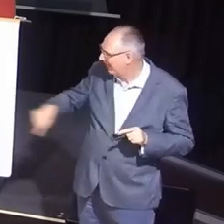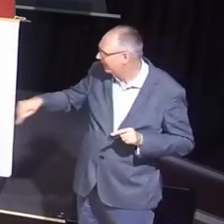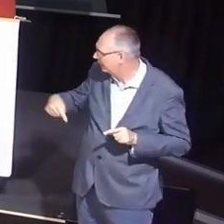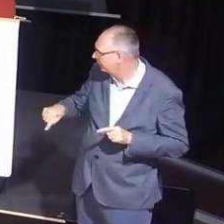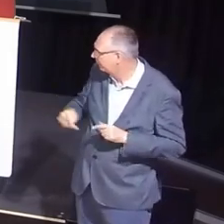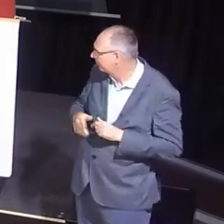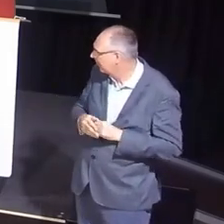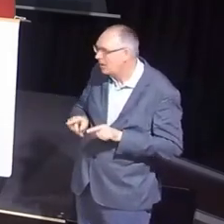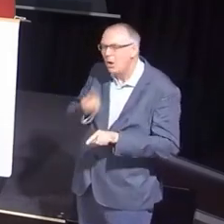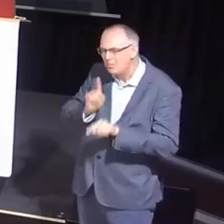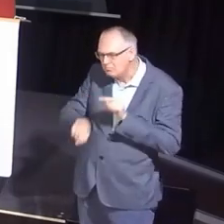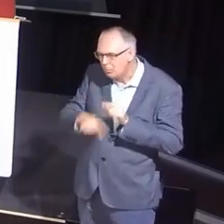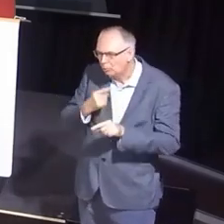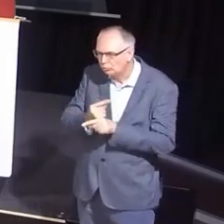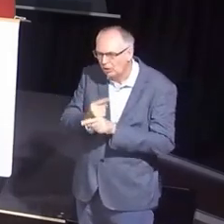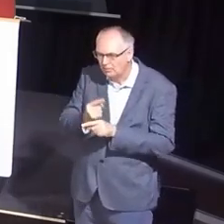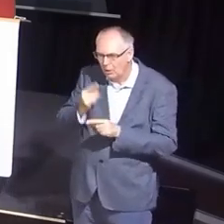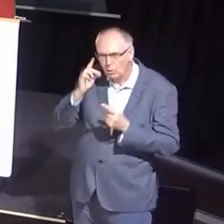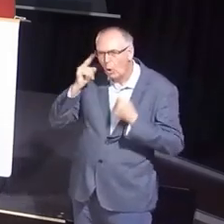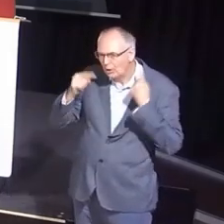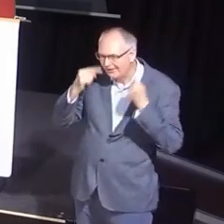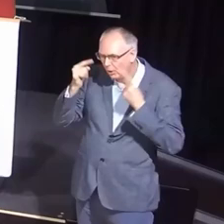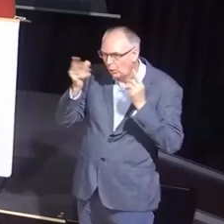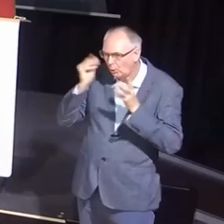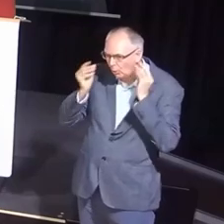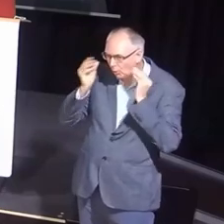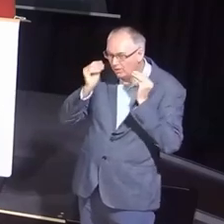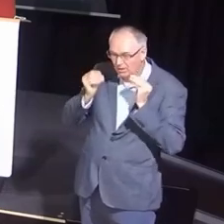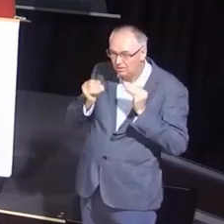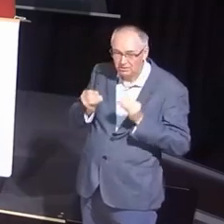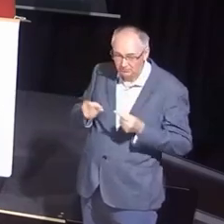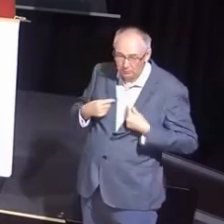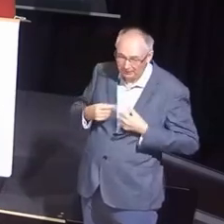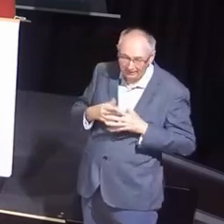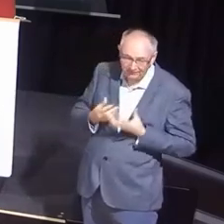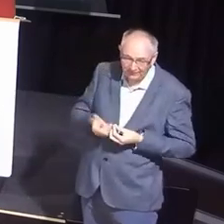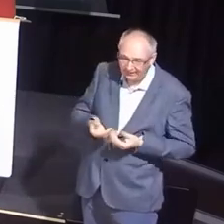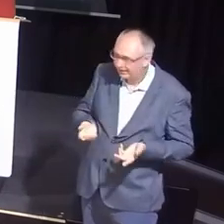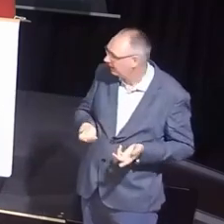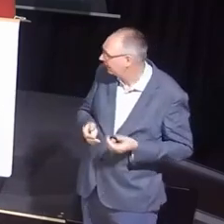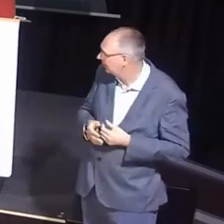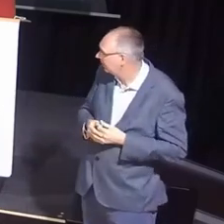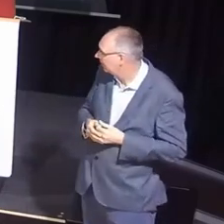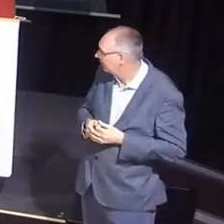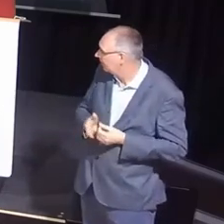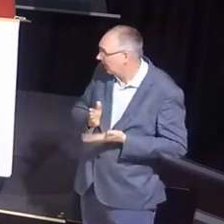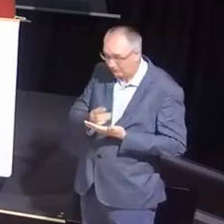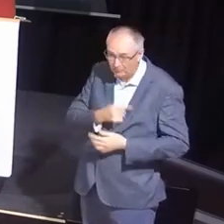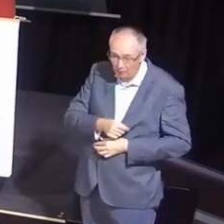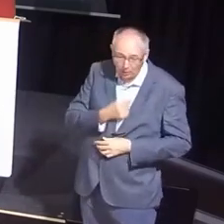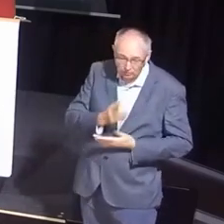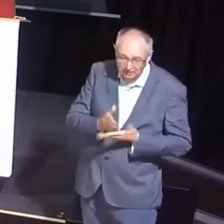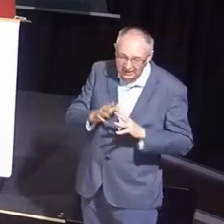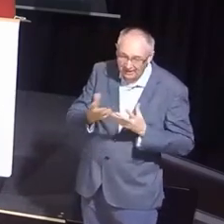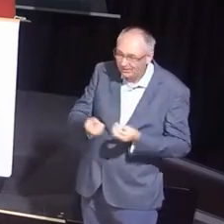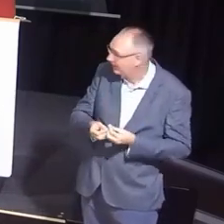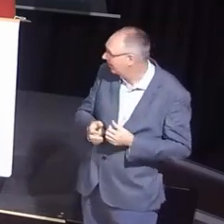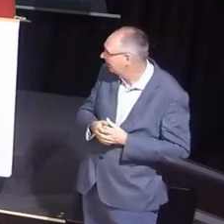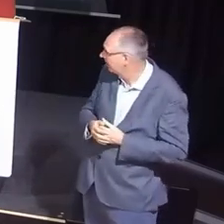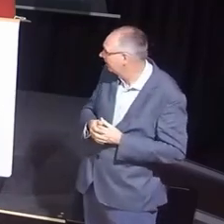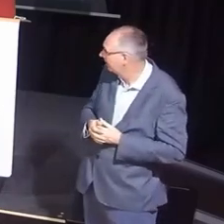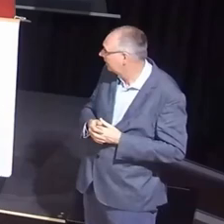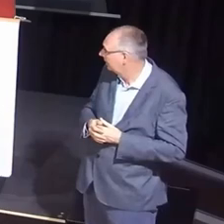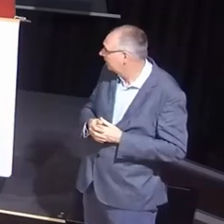usually talk about audio, but it's everything for me. Like, I'm going to be really honest, it's everything. Like, it's really